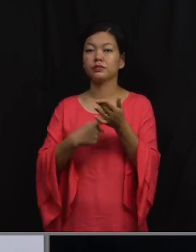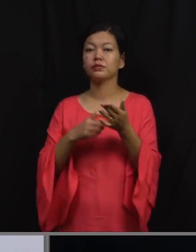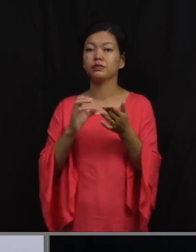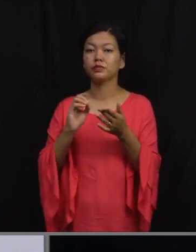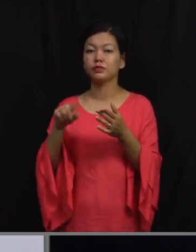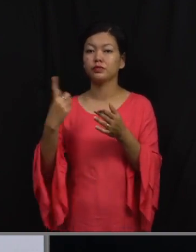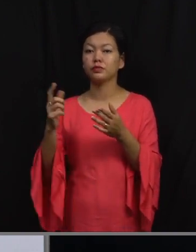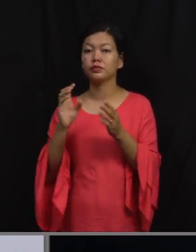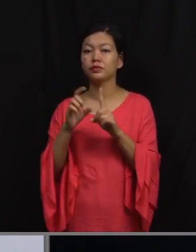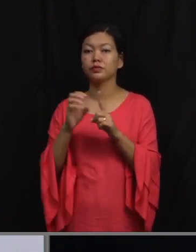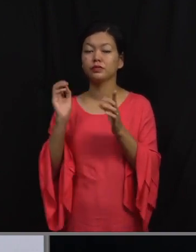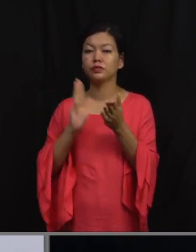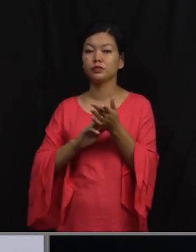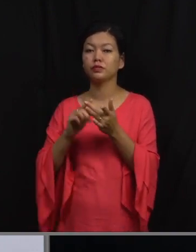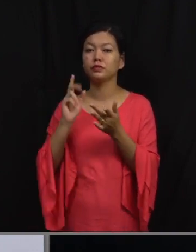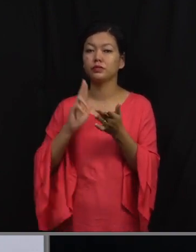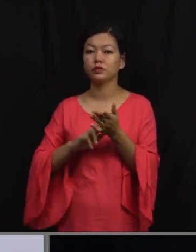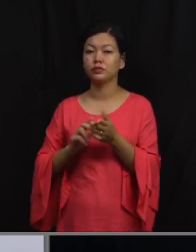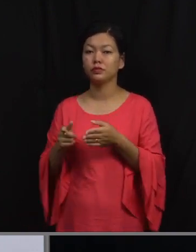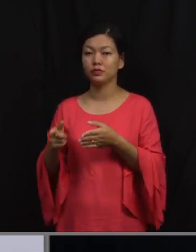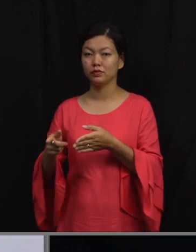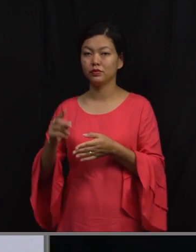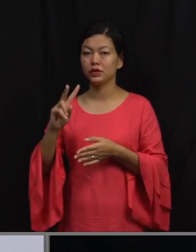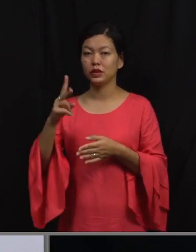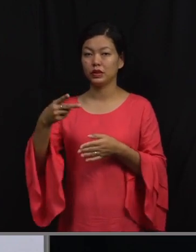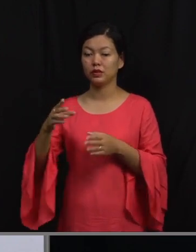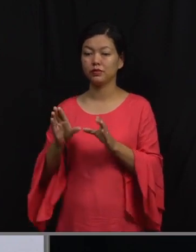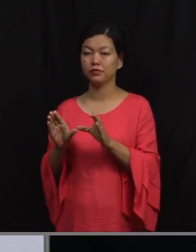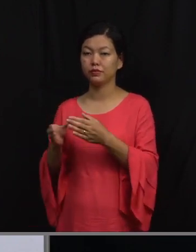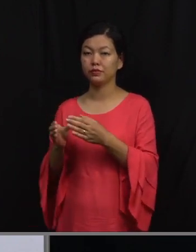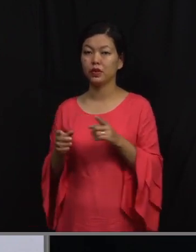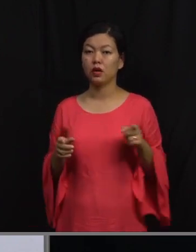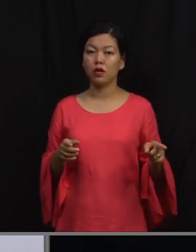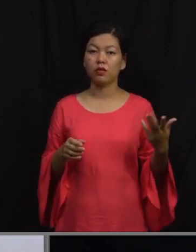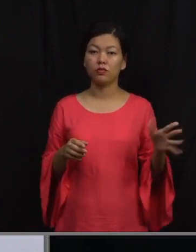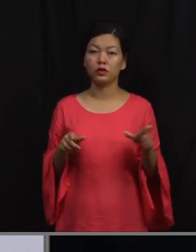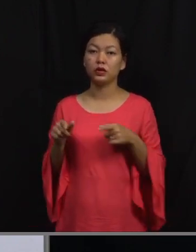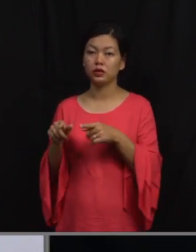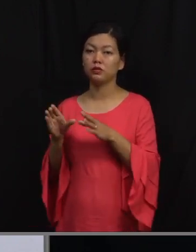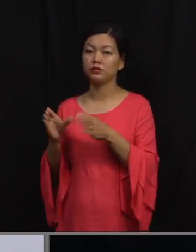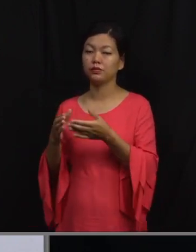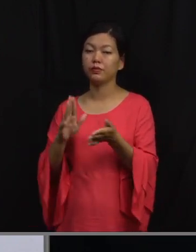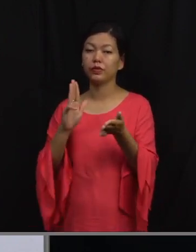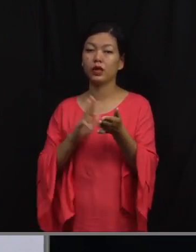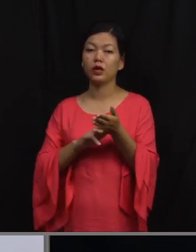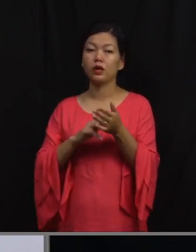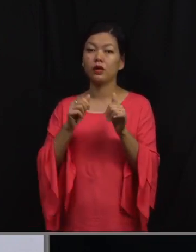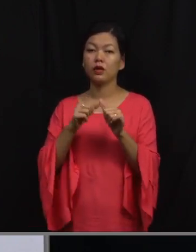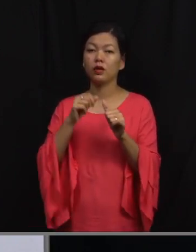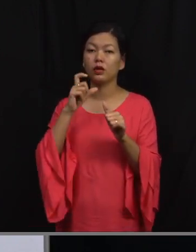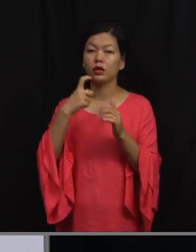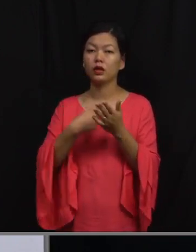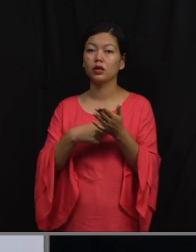domain. Okay, so dear students, when I say macroscopic domain,